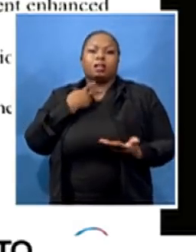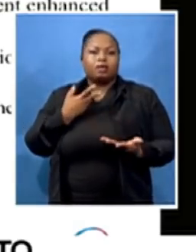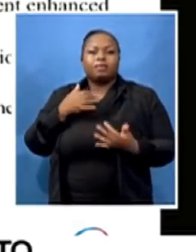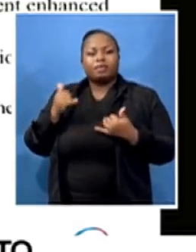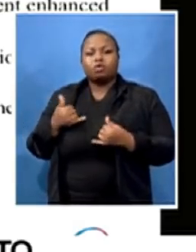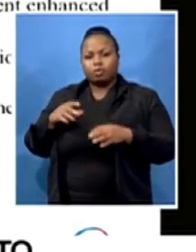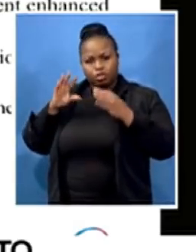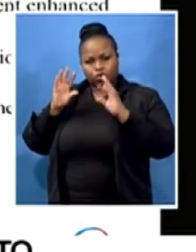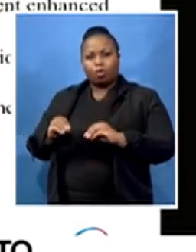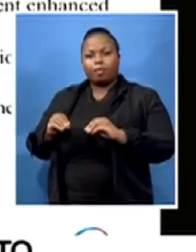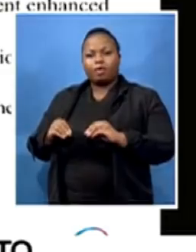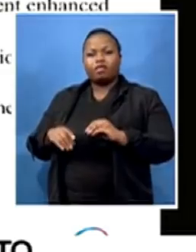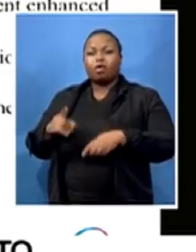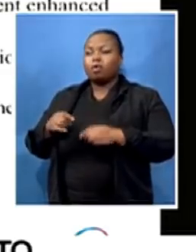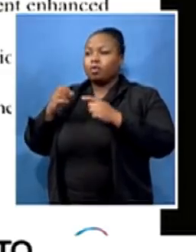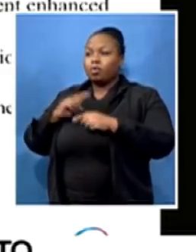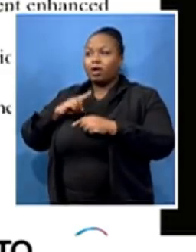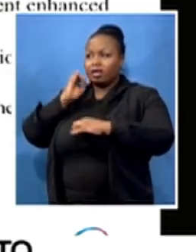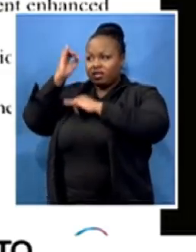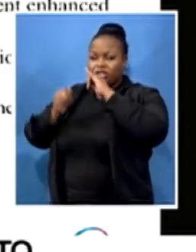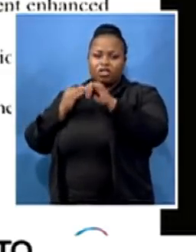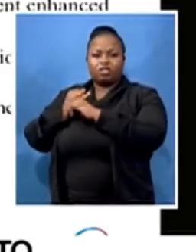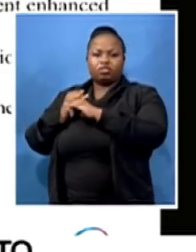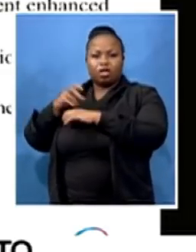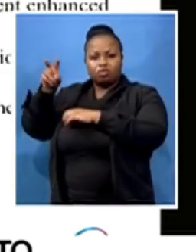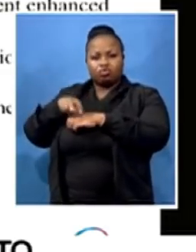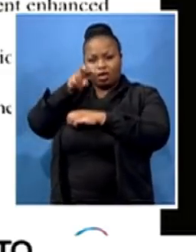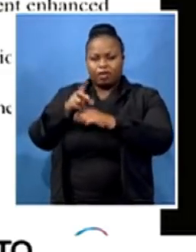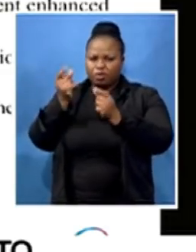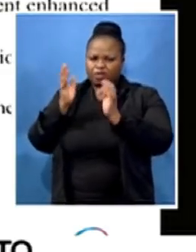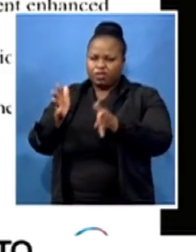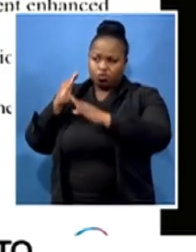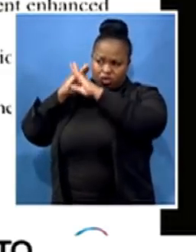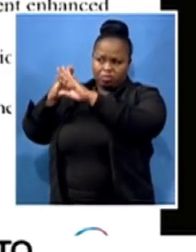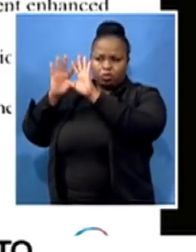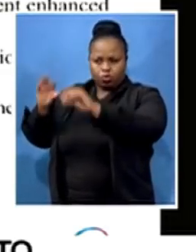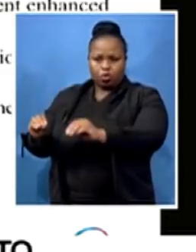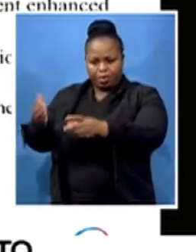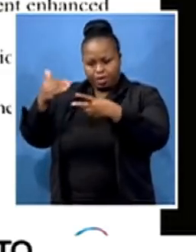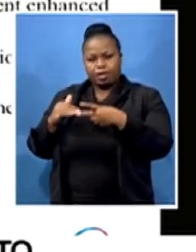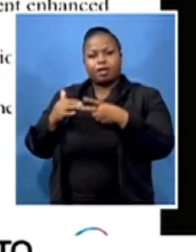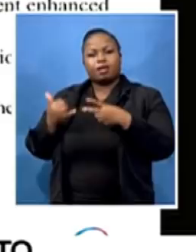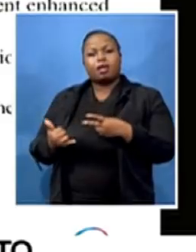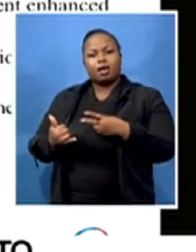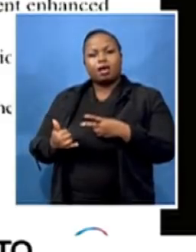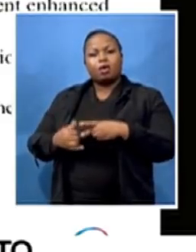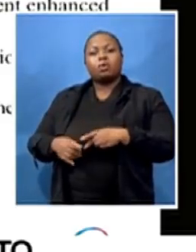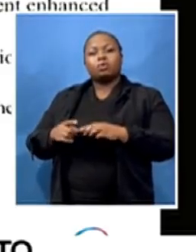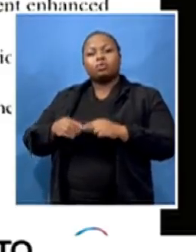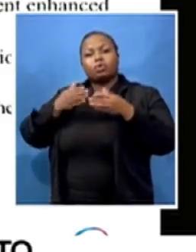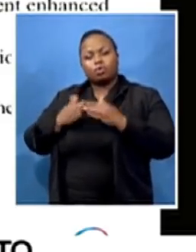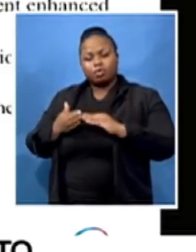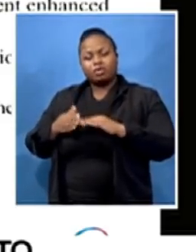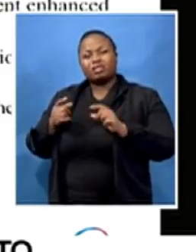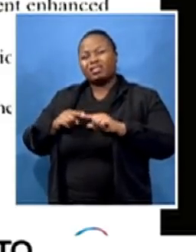the international travel, which we did. Now that we have done that, we now got a whole completely different strategy to focus on. The numbers of people